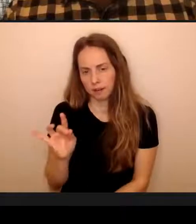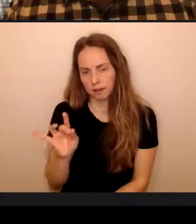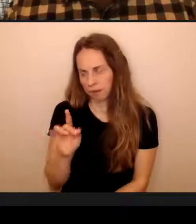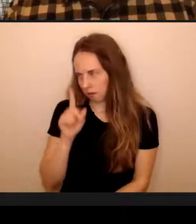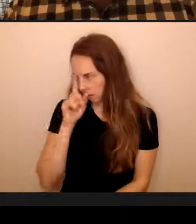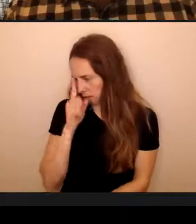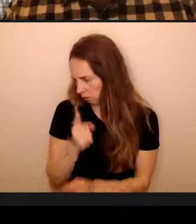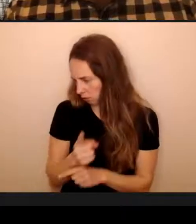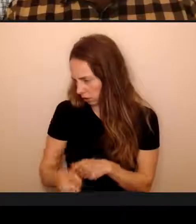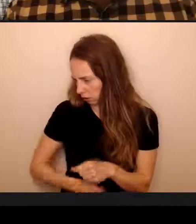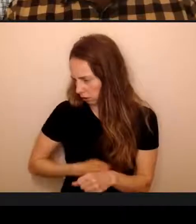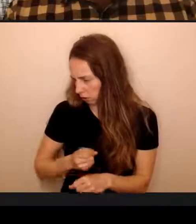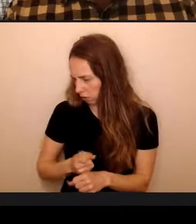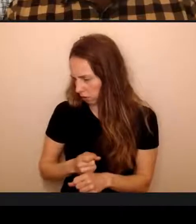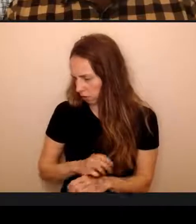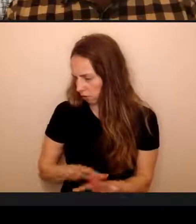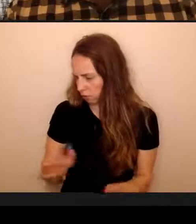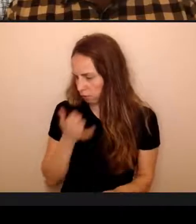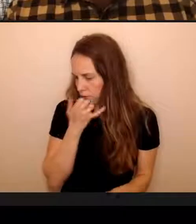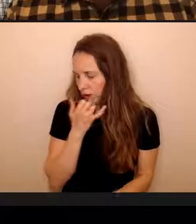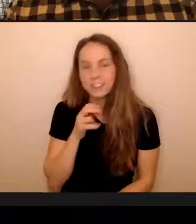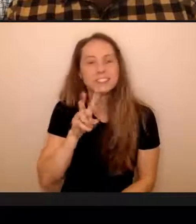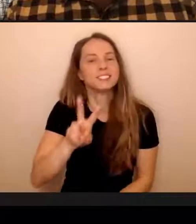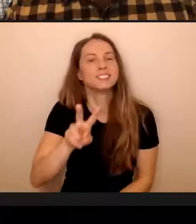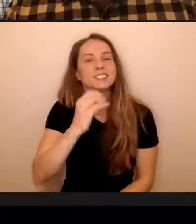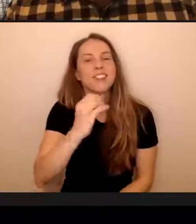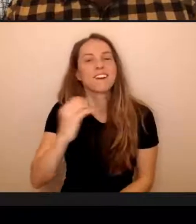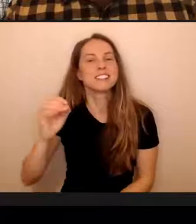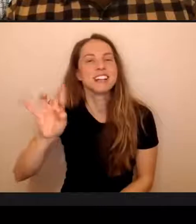No, 2008. 2008